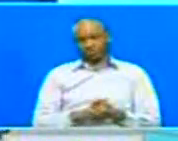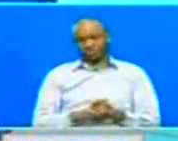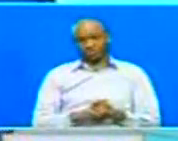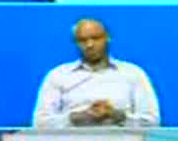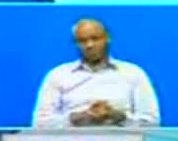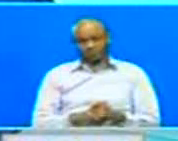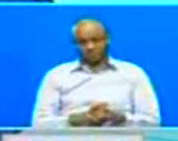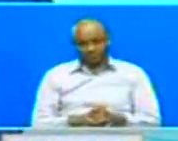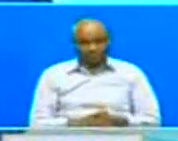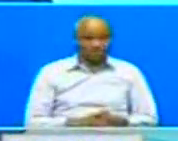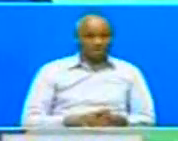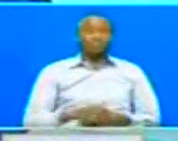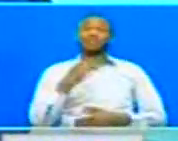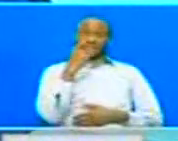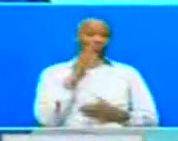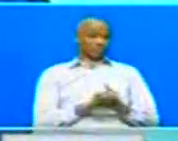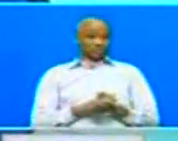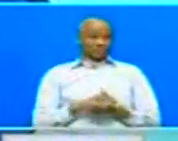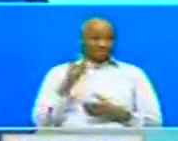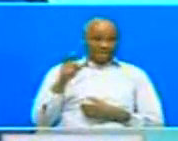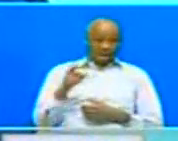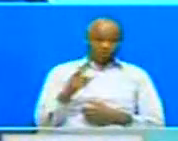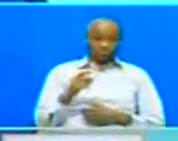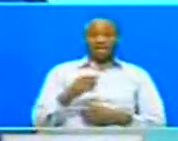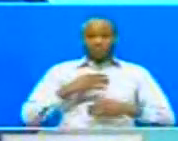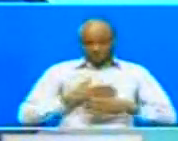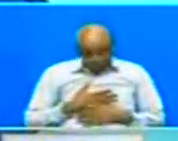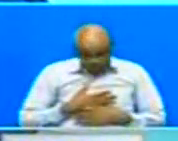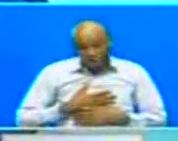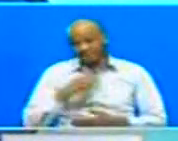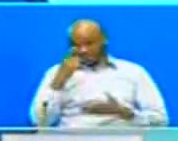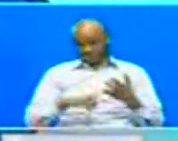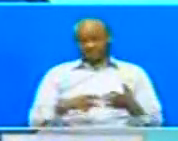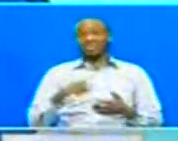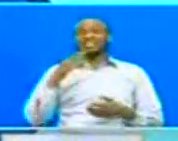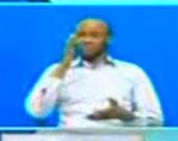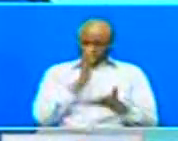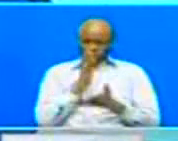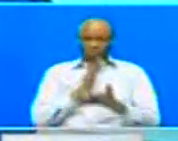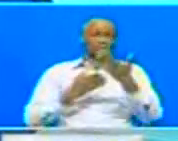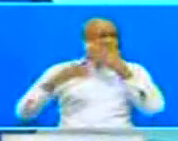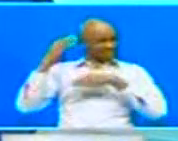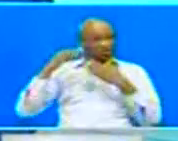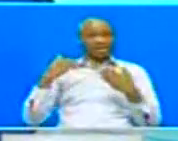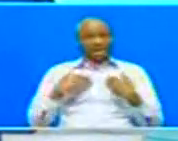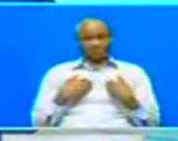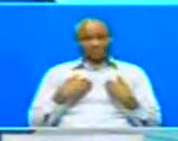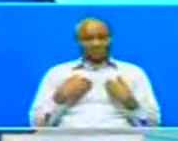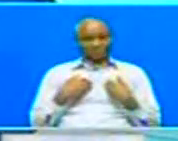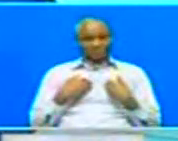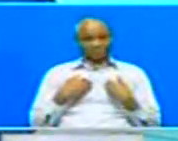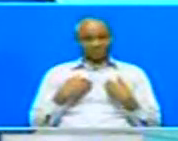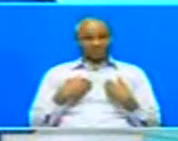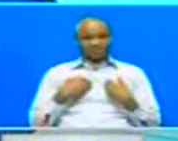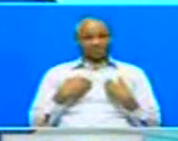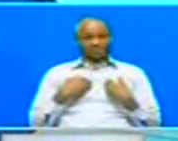In fact, I wanted to say it's not just because of Garissa. In fact, there's a clear and extensive history of the